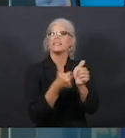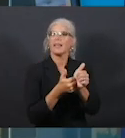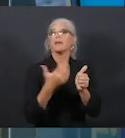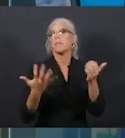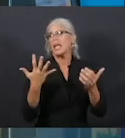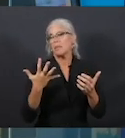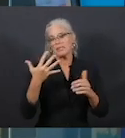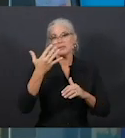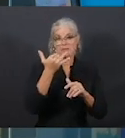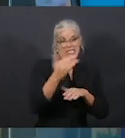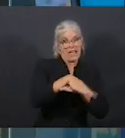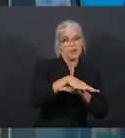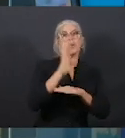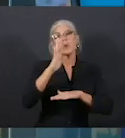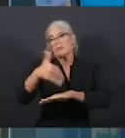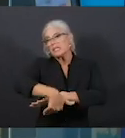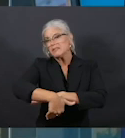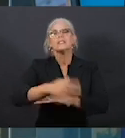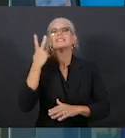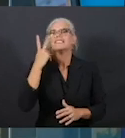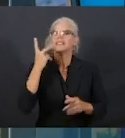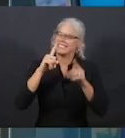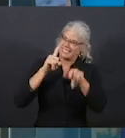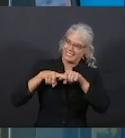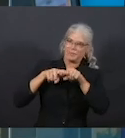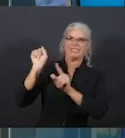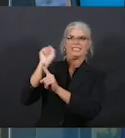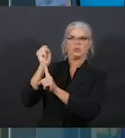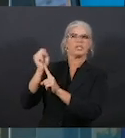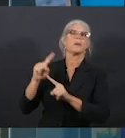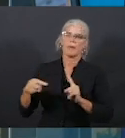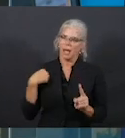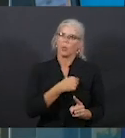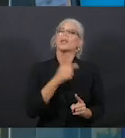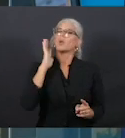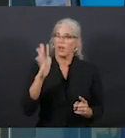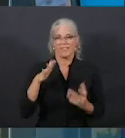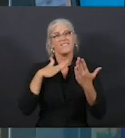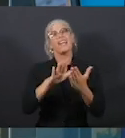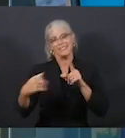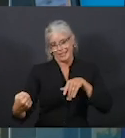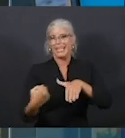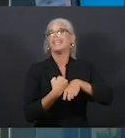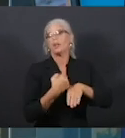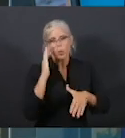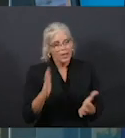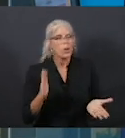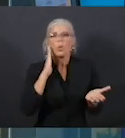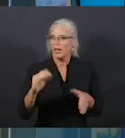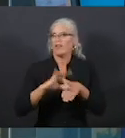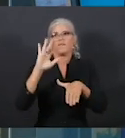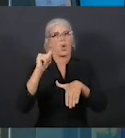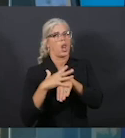one in the evening, depending on what the situation warrants. But we are going to face impacts in this state. You still have time to